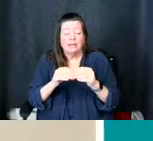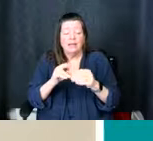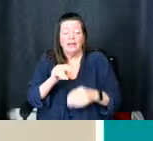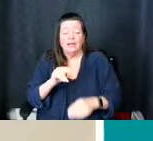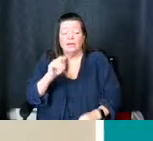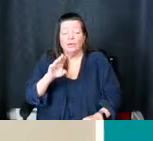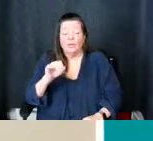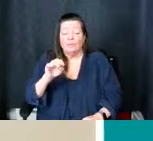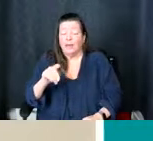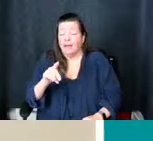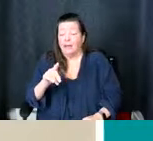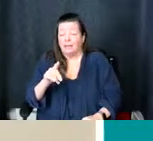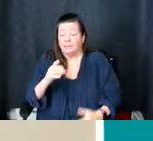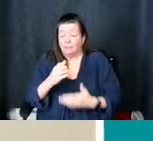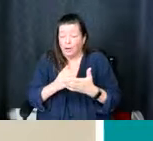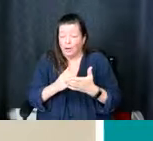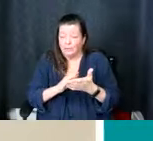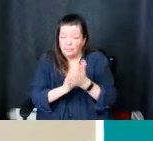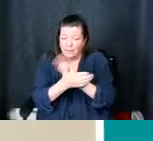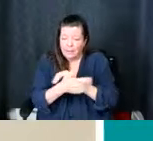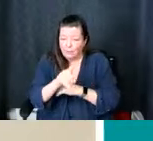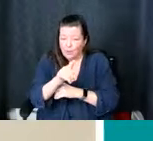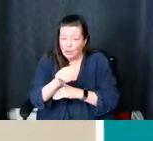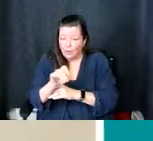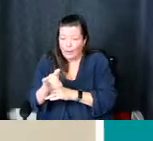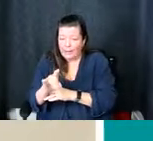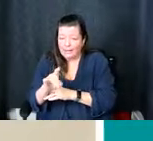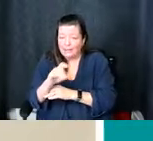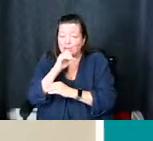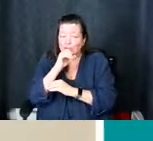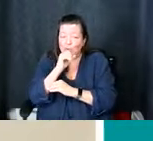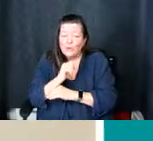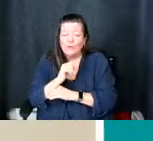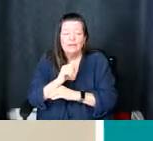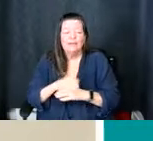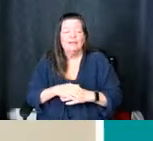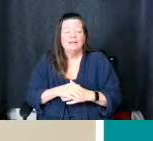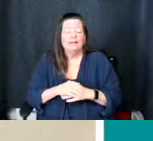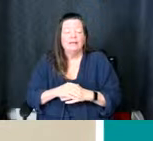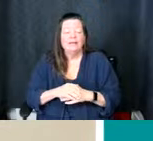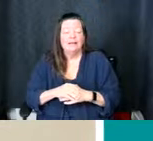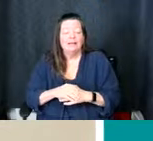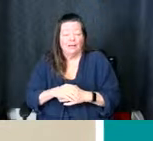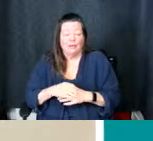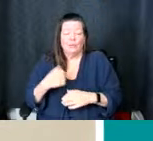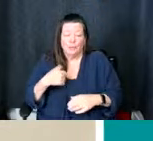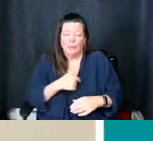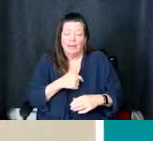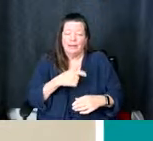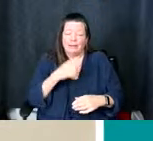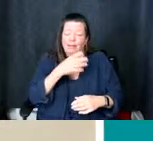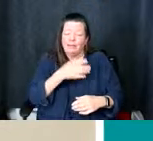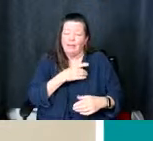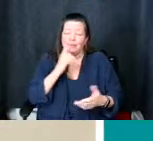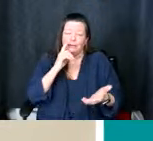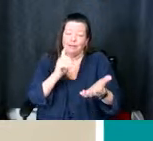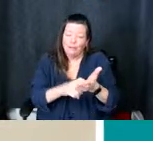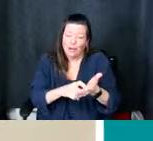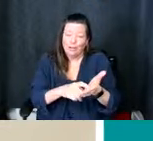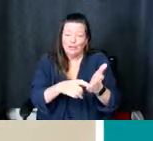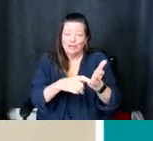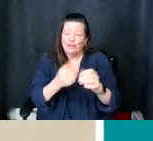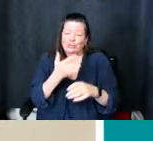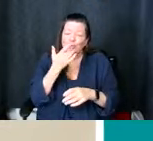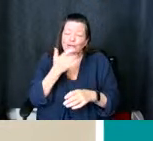years old on Valentine's Day. So we like to acknowledge its birthday every